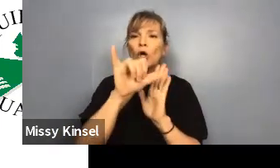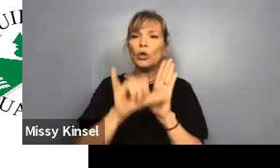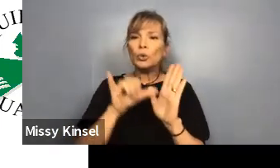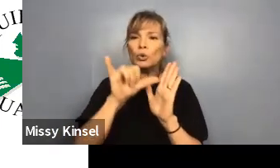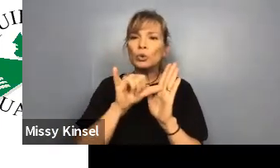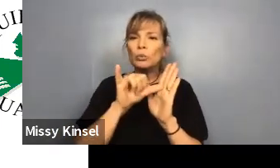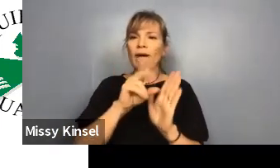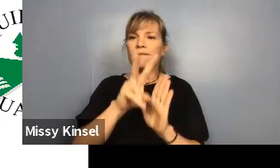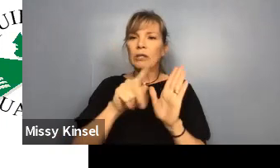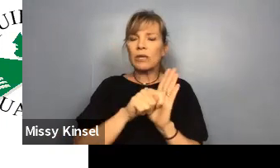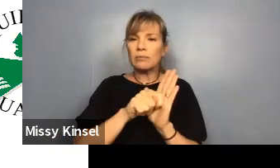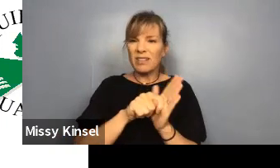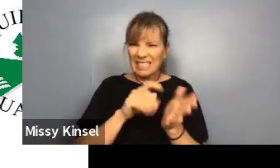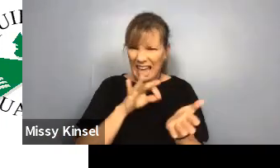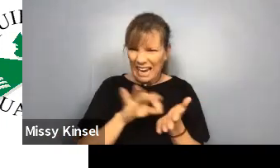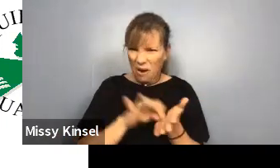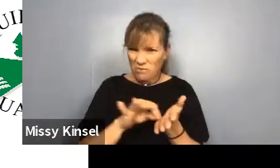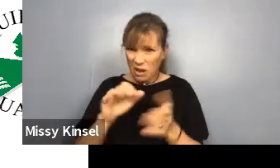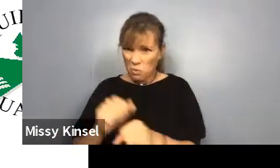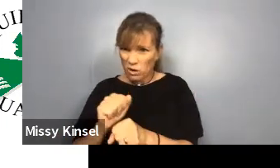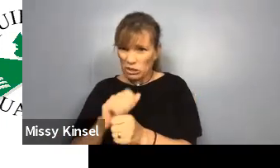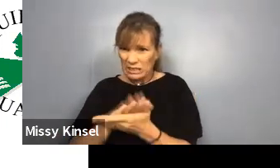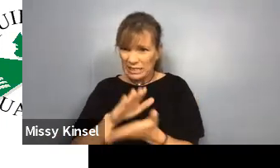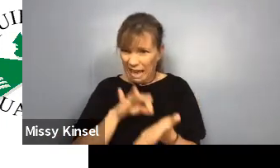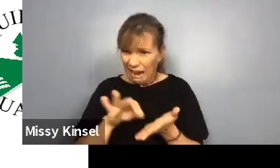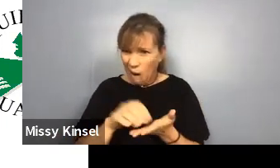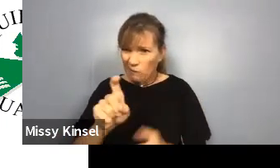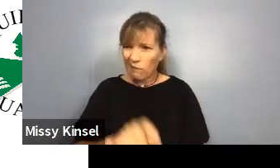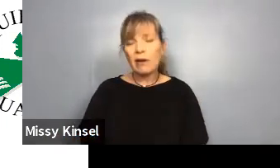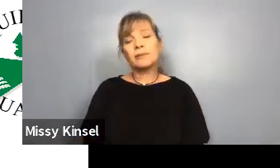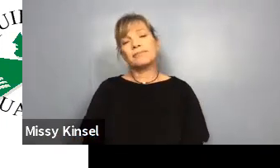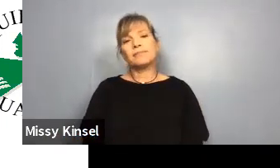count, and do worksheets count? That's a good question.